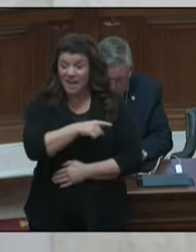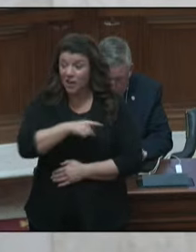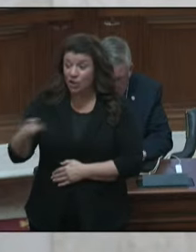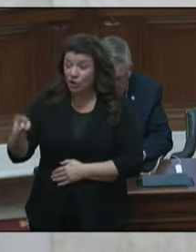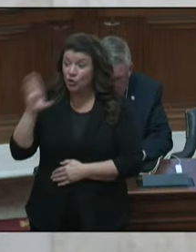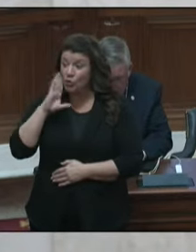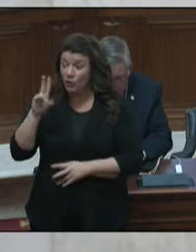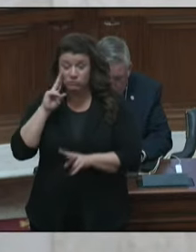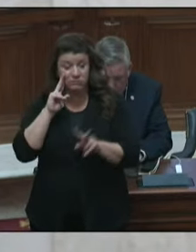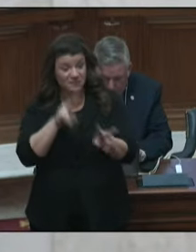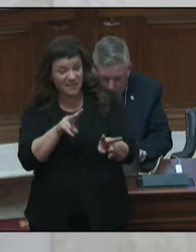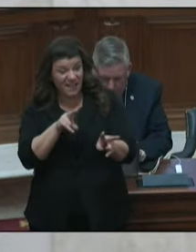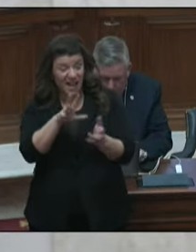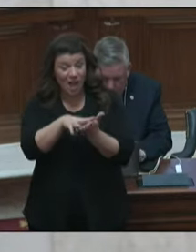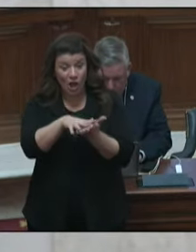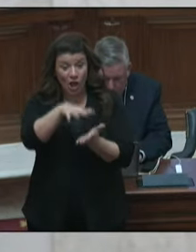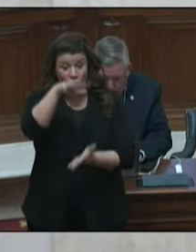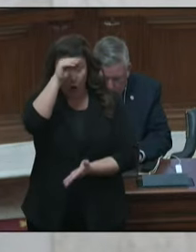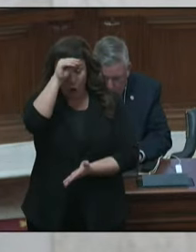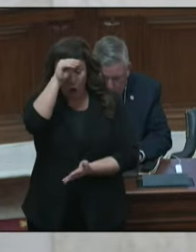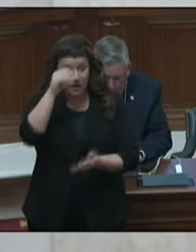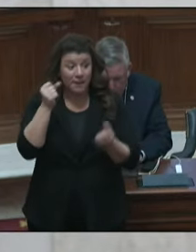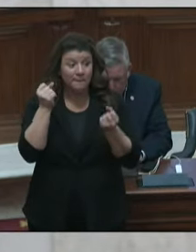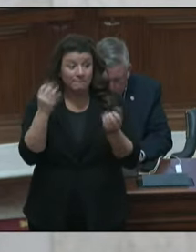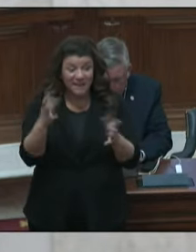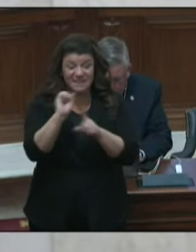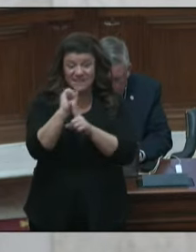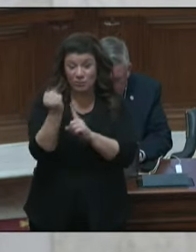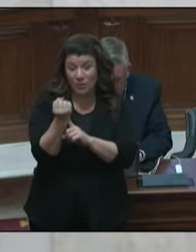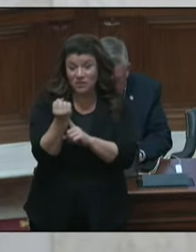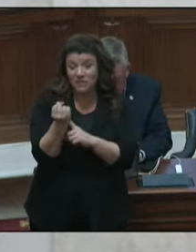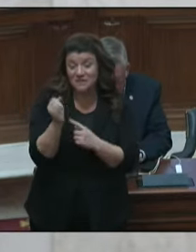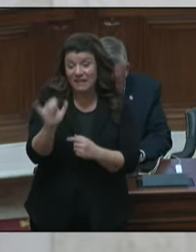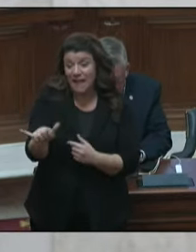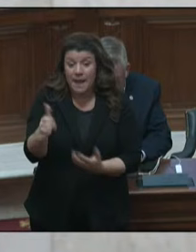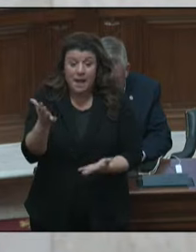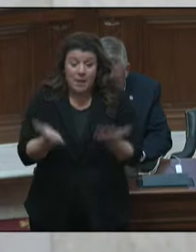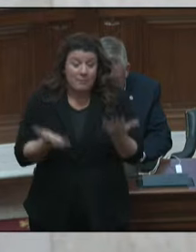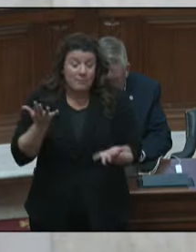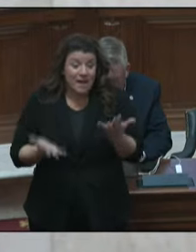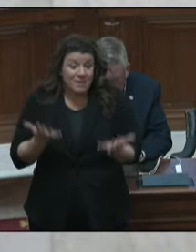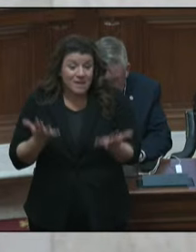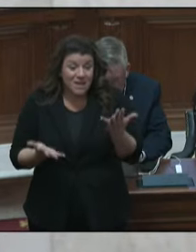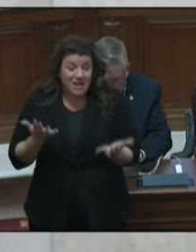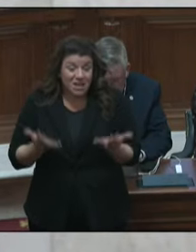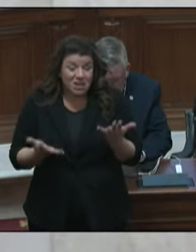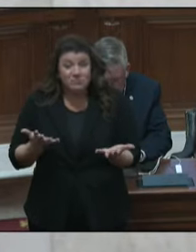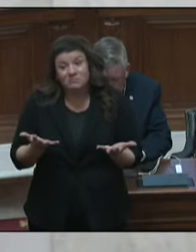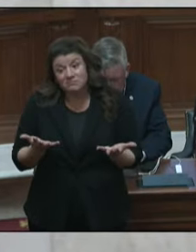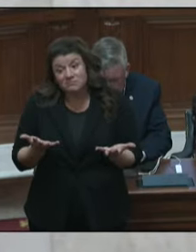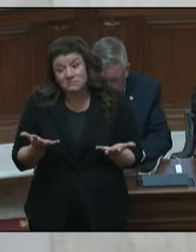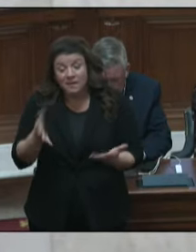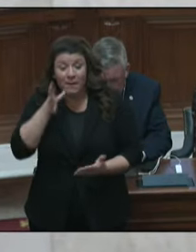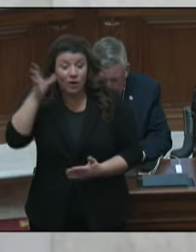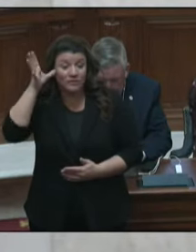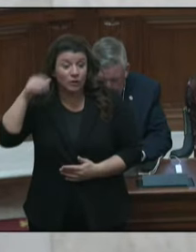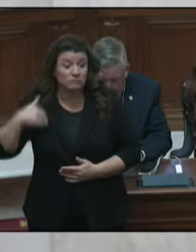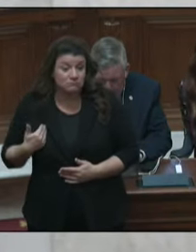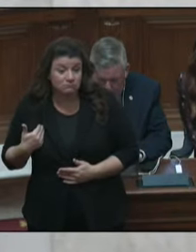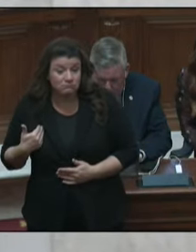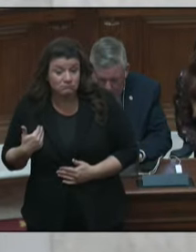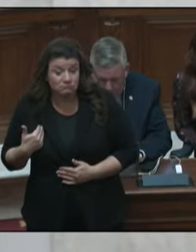see is you're going to see in a lot of situations that maybe, just maybe, it may be the parents' fault.